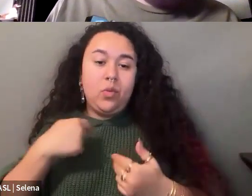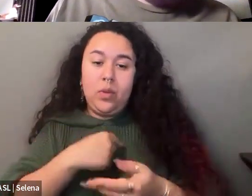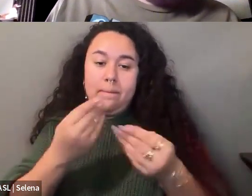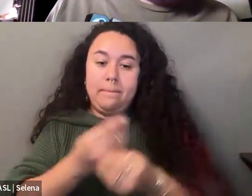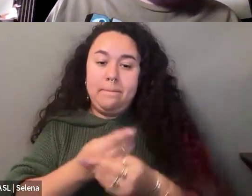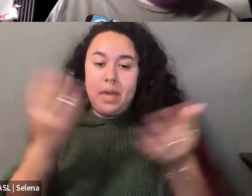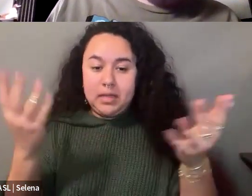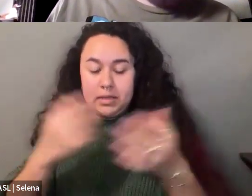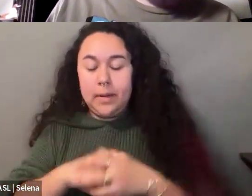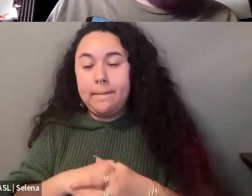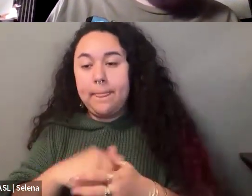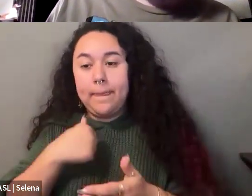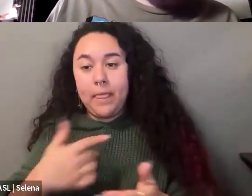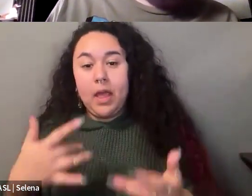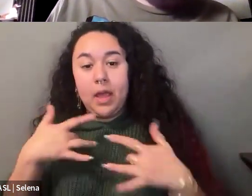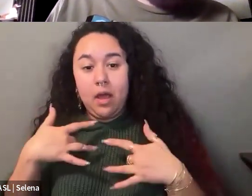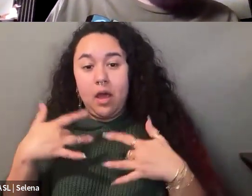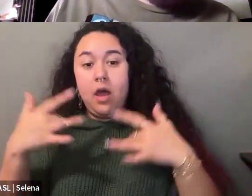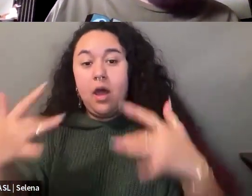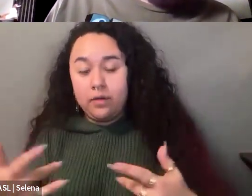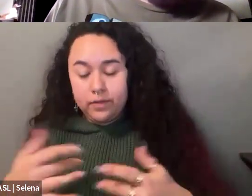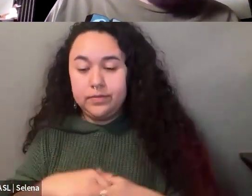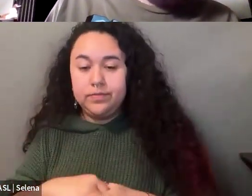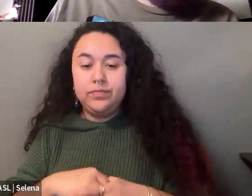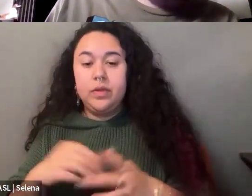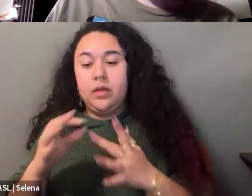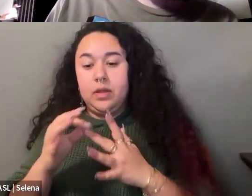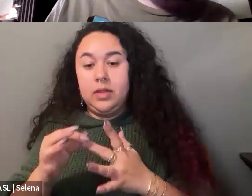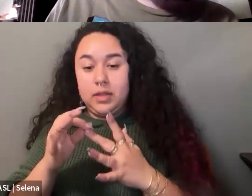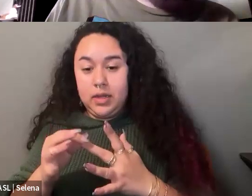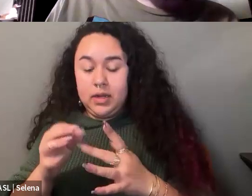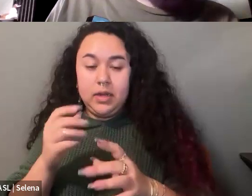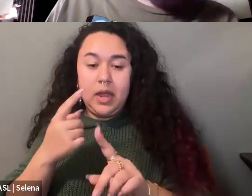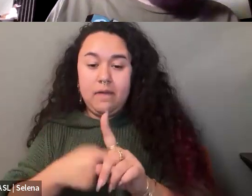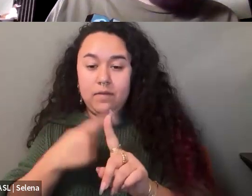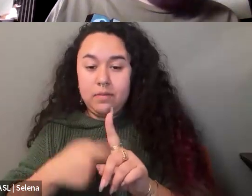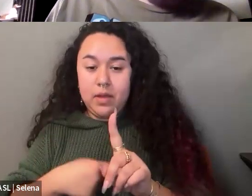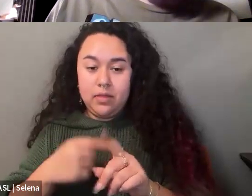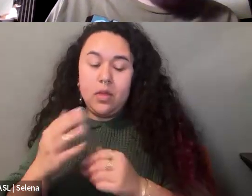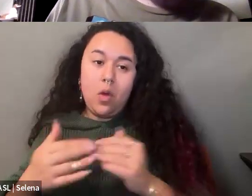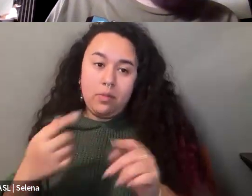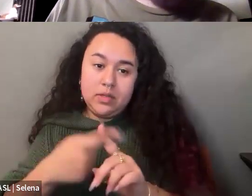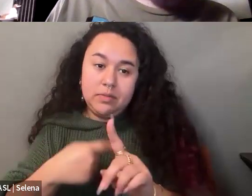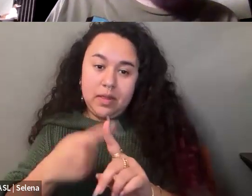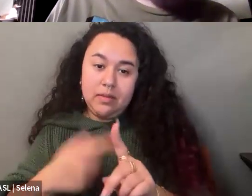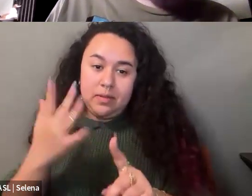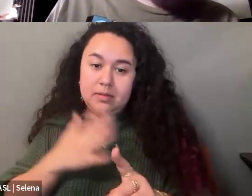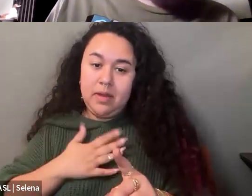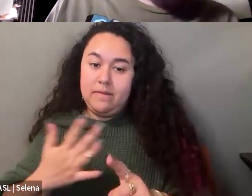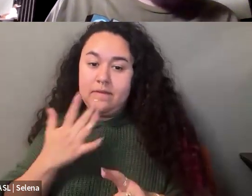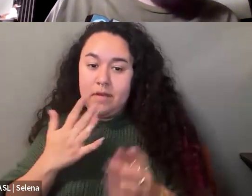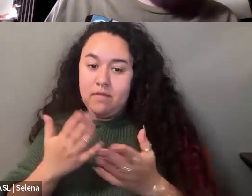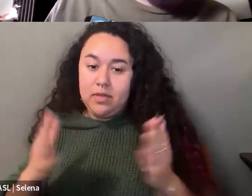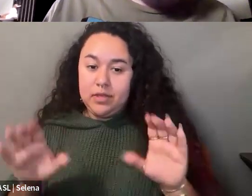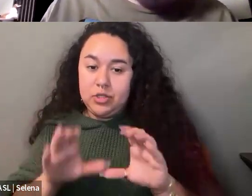out. But I often, I lead these almost every month. Because it's one of my favorite